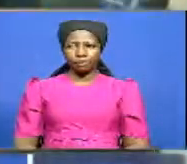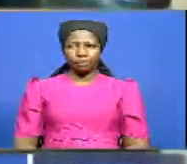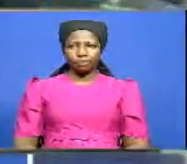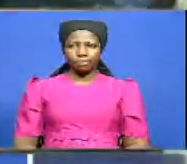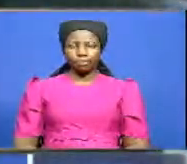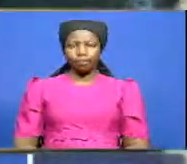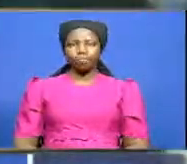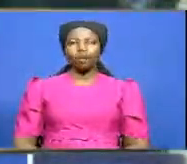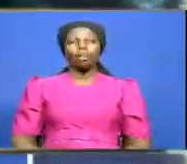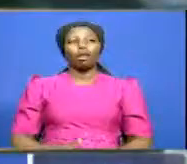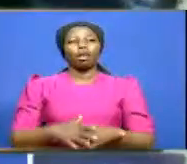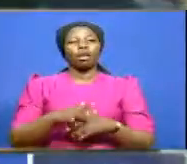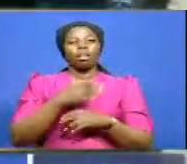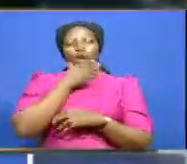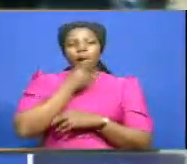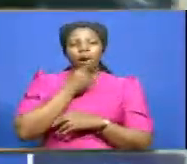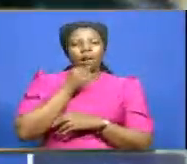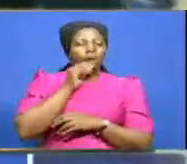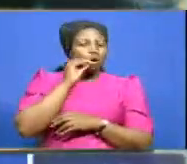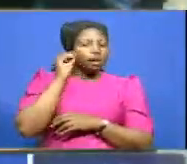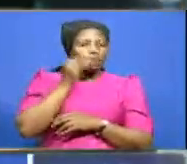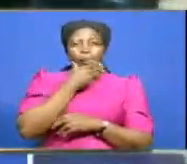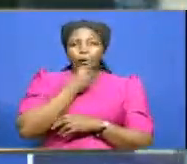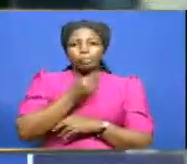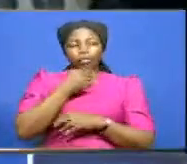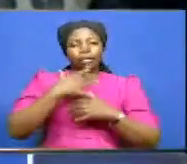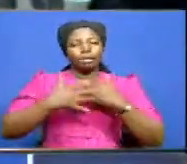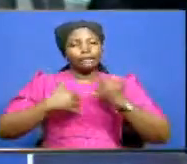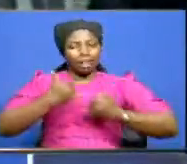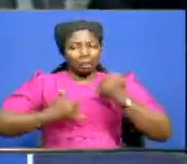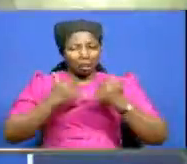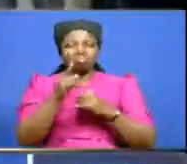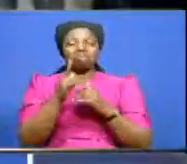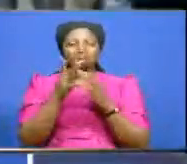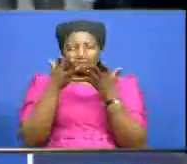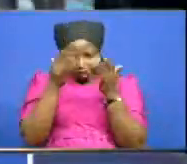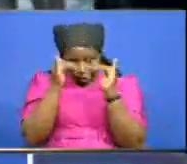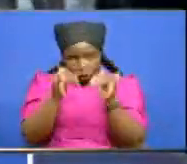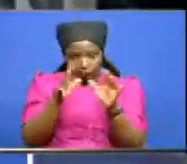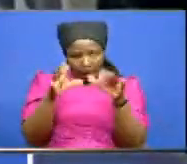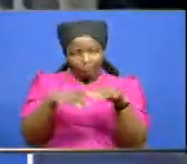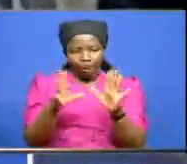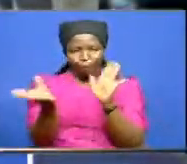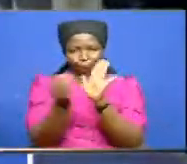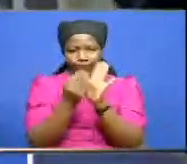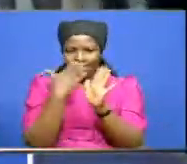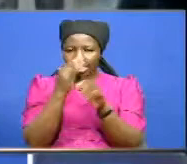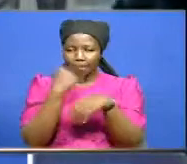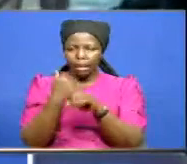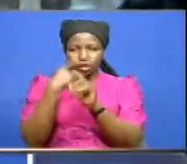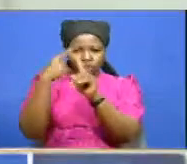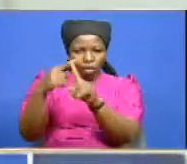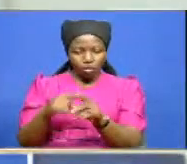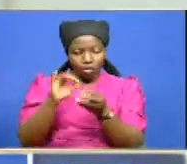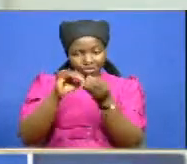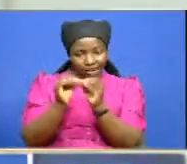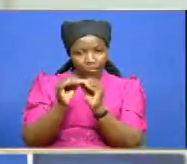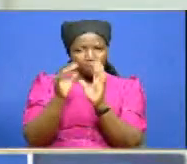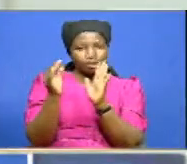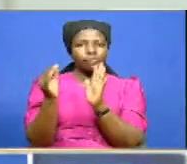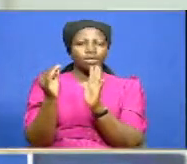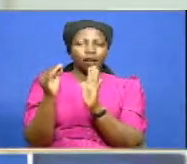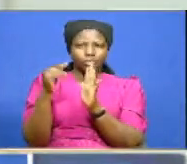Homeboys Entertainment becomes the latest company yet to be listed at the bourse, bringing the number of total listed companies to 63. The listing